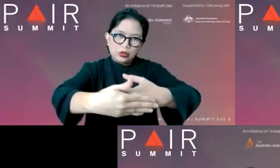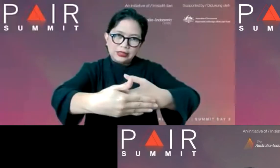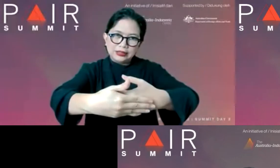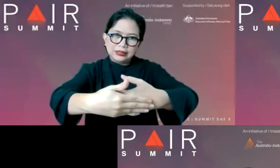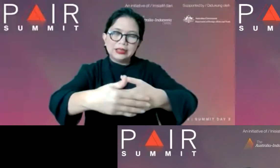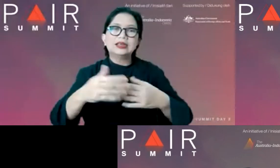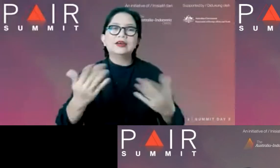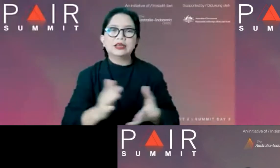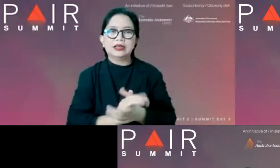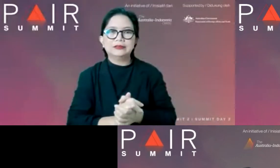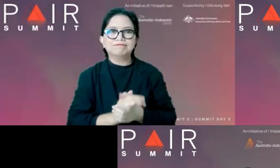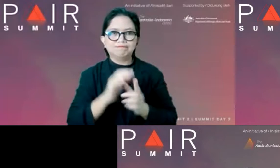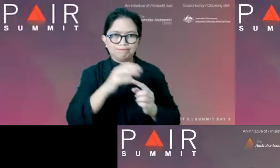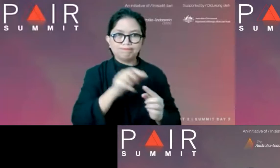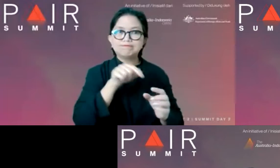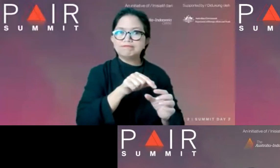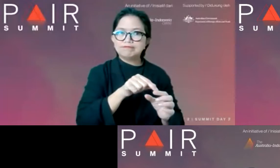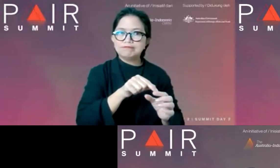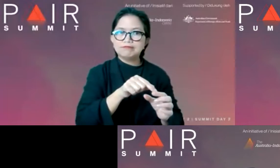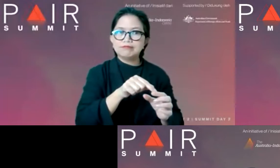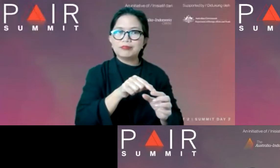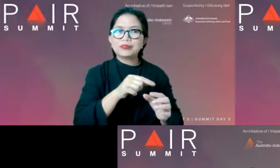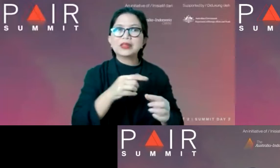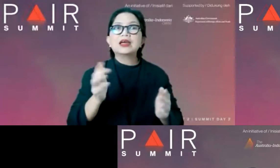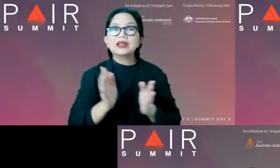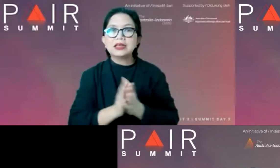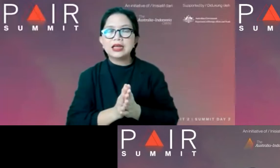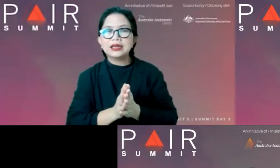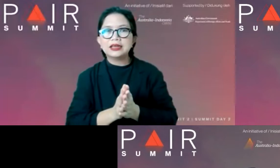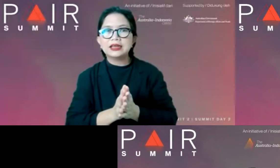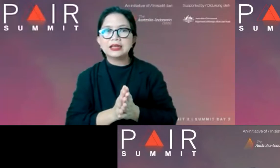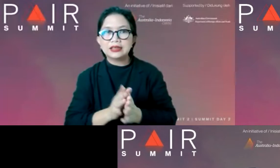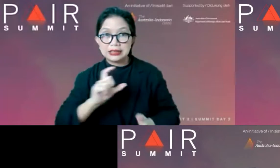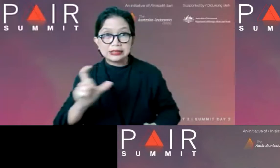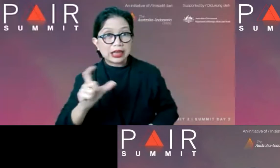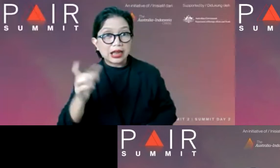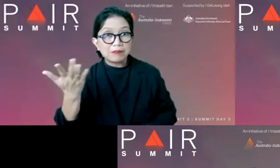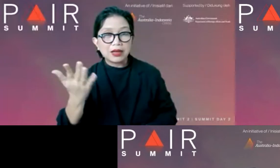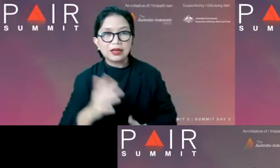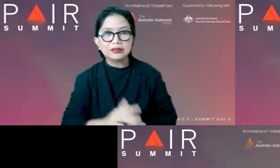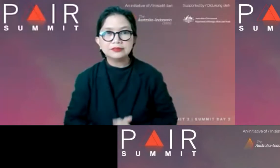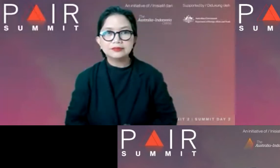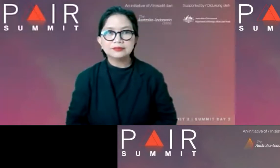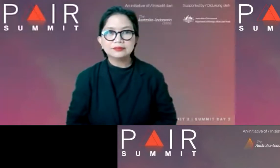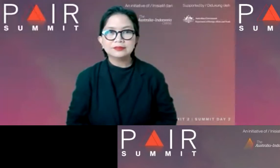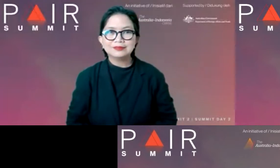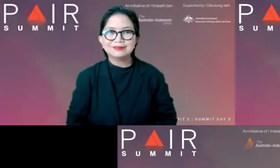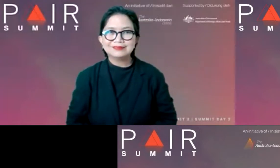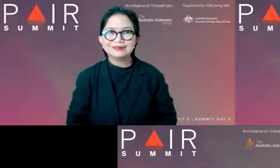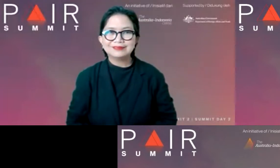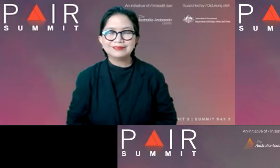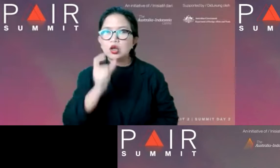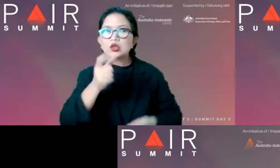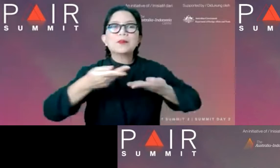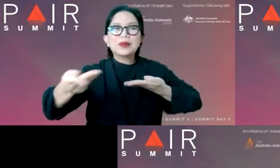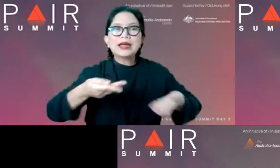to change. So one of the ways perhaps in addressing this potential issue is making